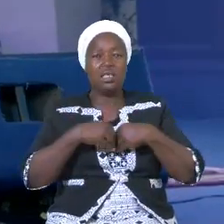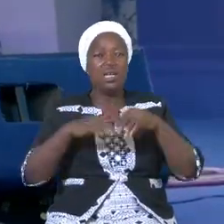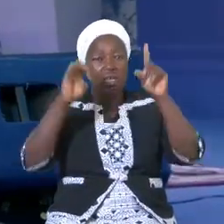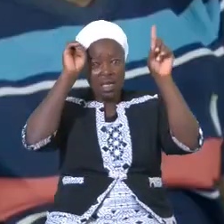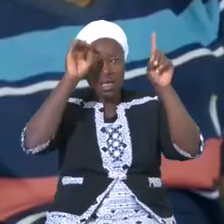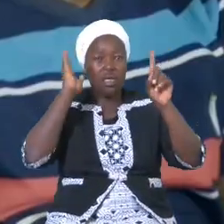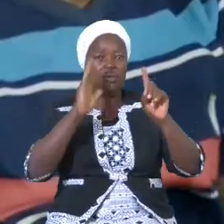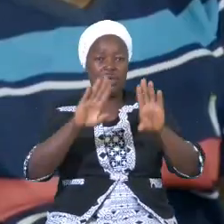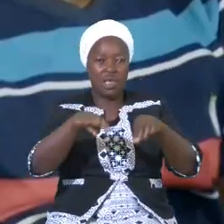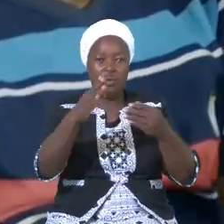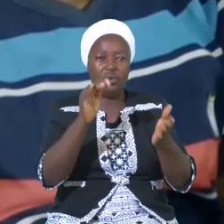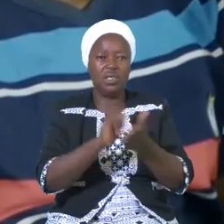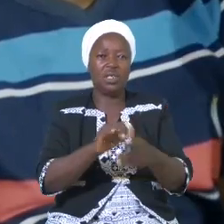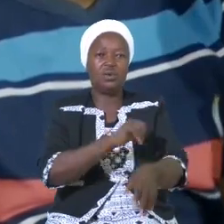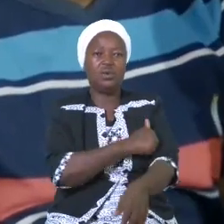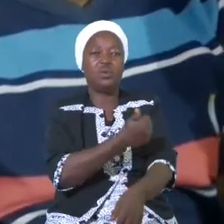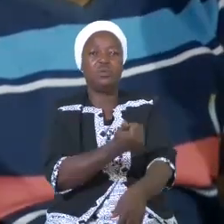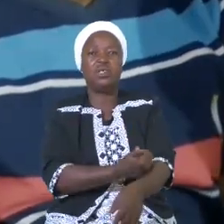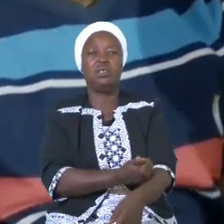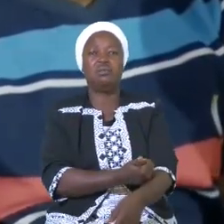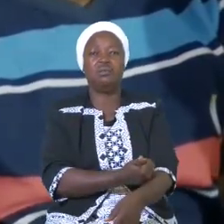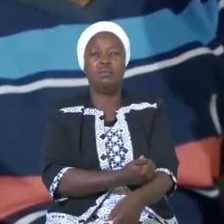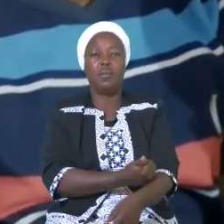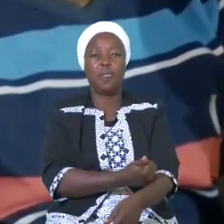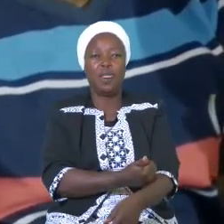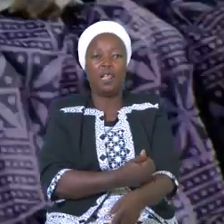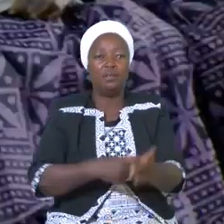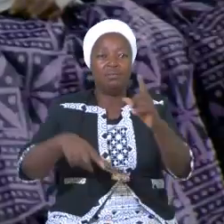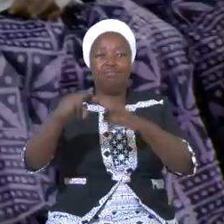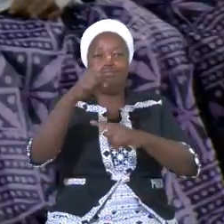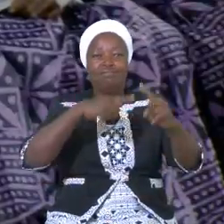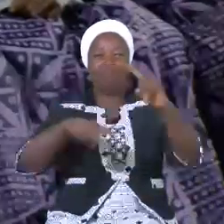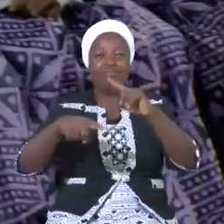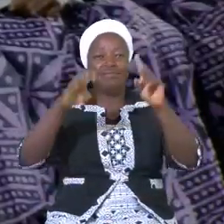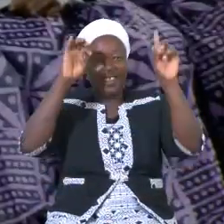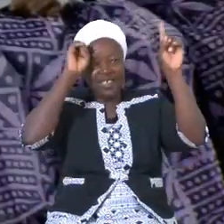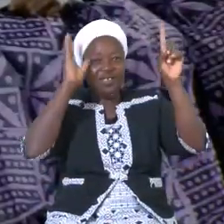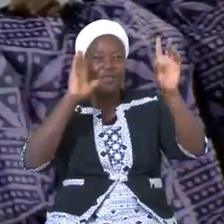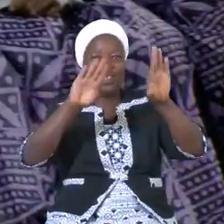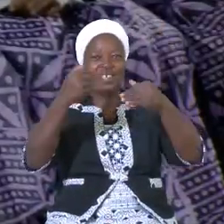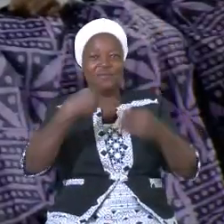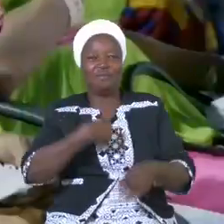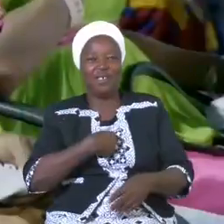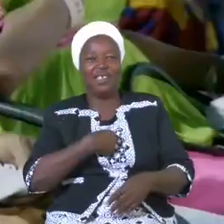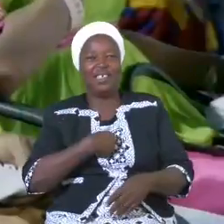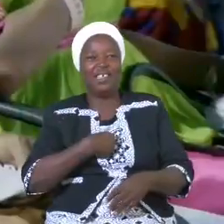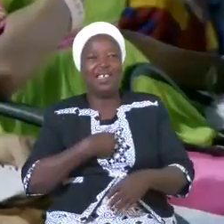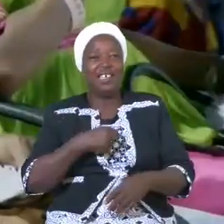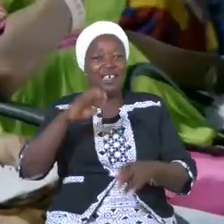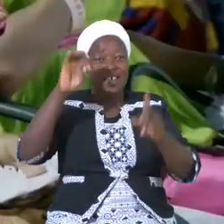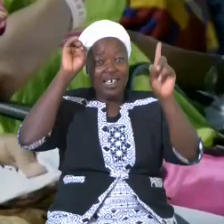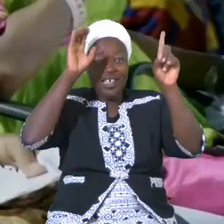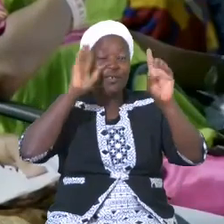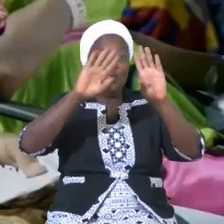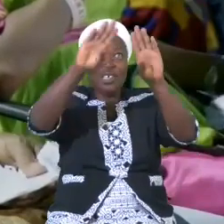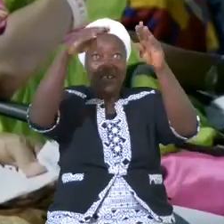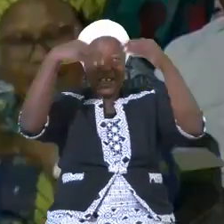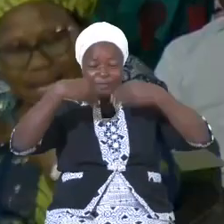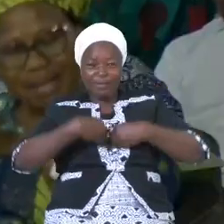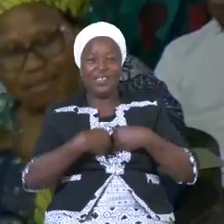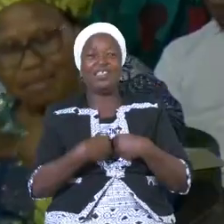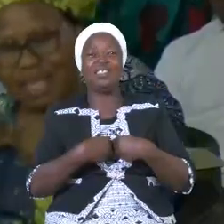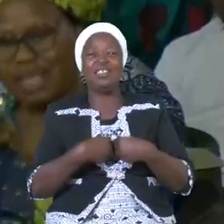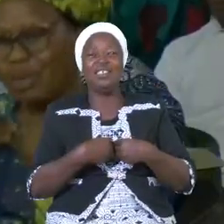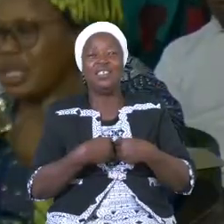authority you will give me he will give me he will give me